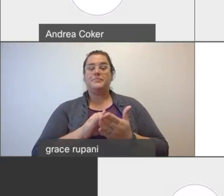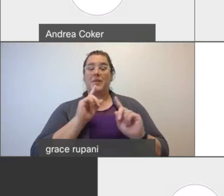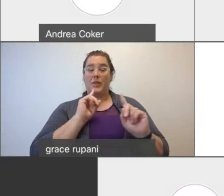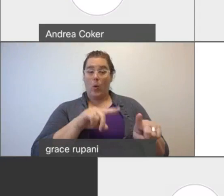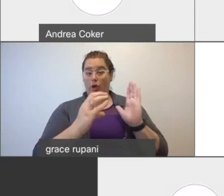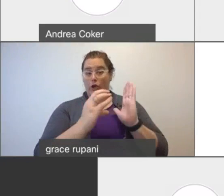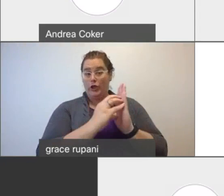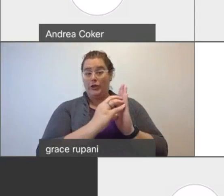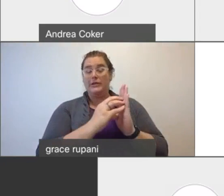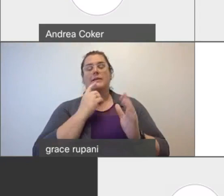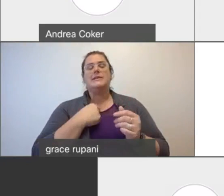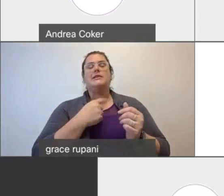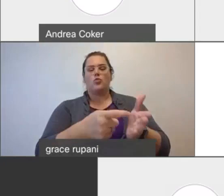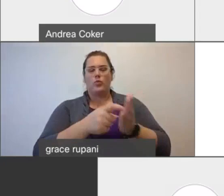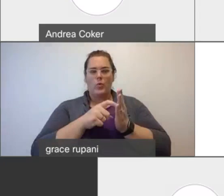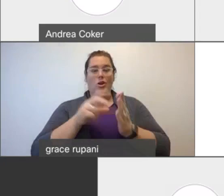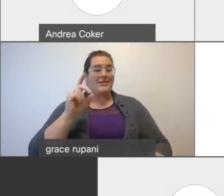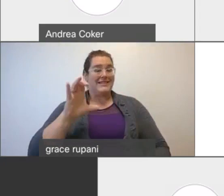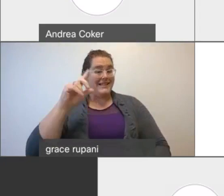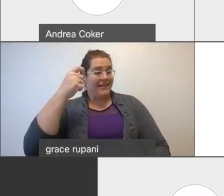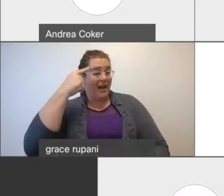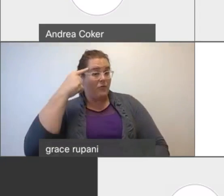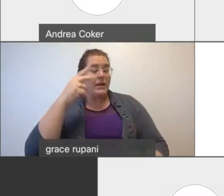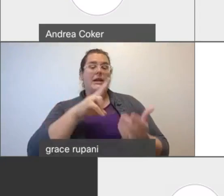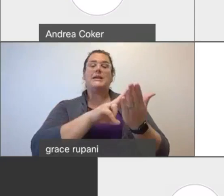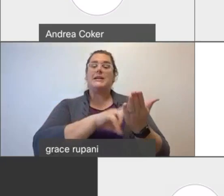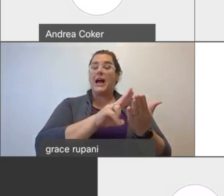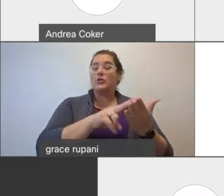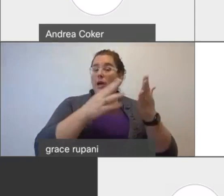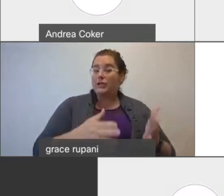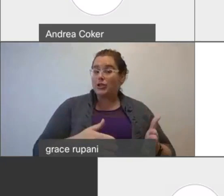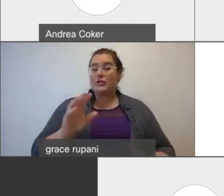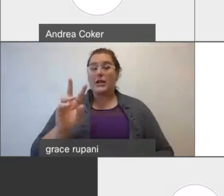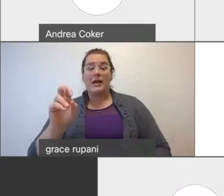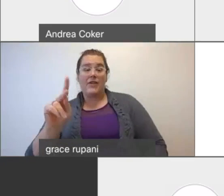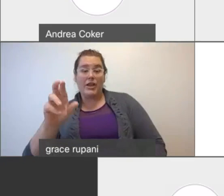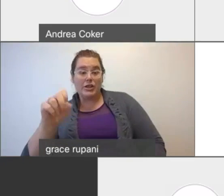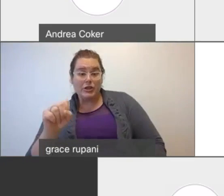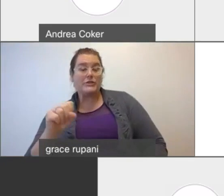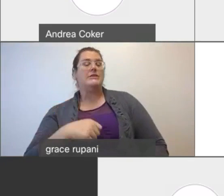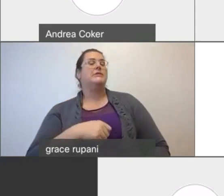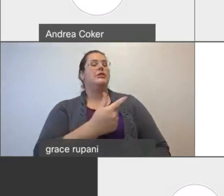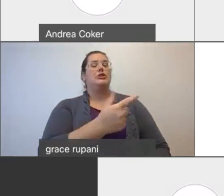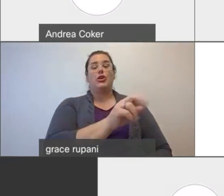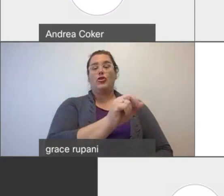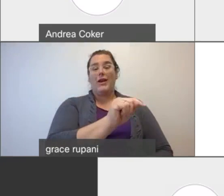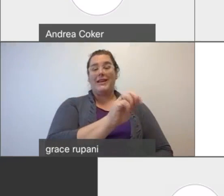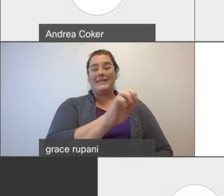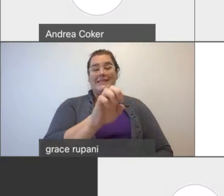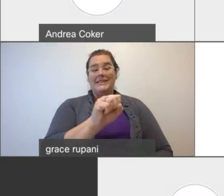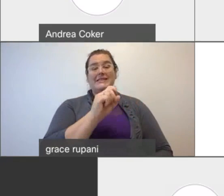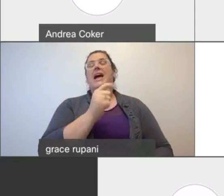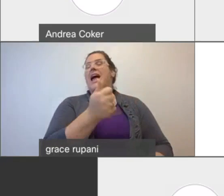that all district government contractors and grantees who provide goods or